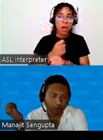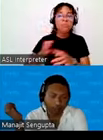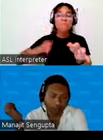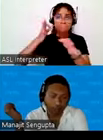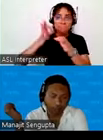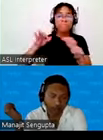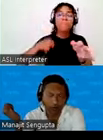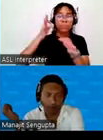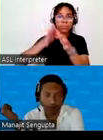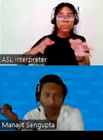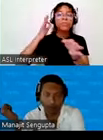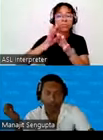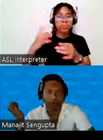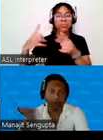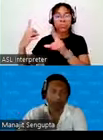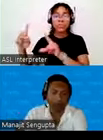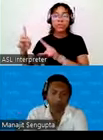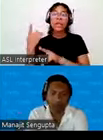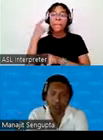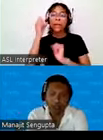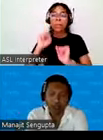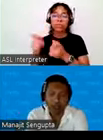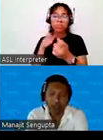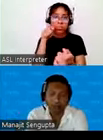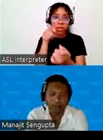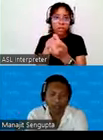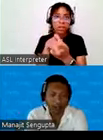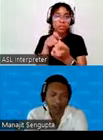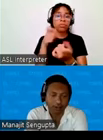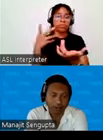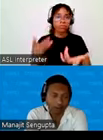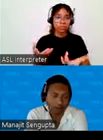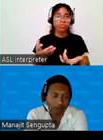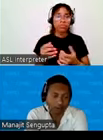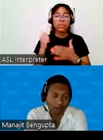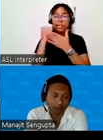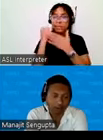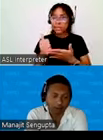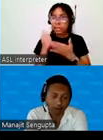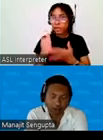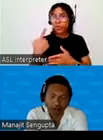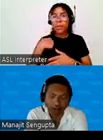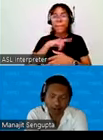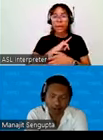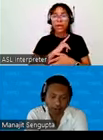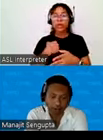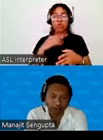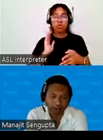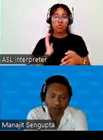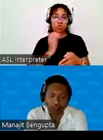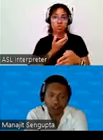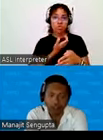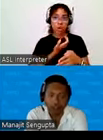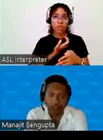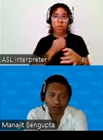solar irradiance and relevant meteorological information. And this database has been, the NSRDB has been